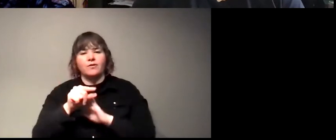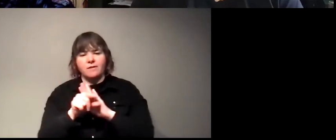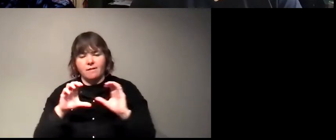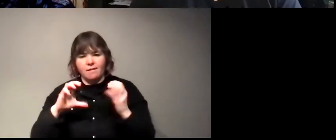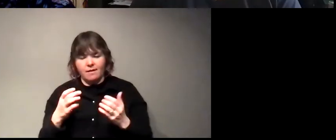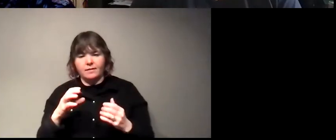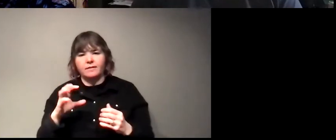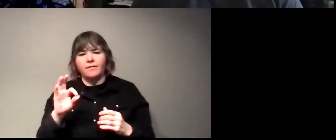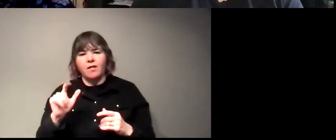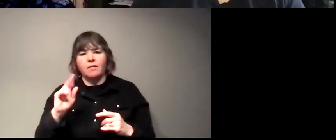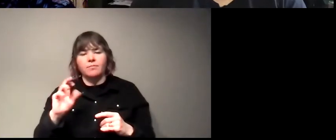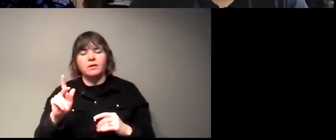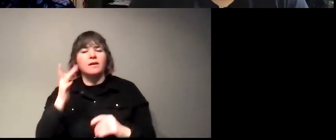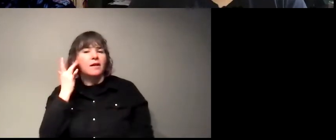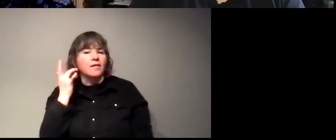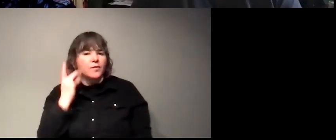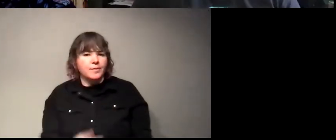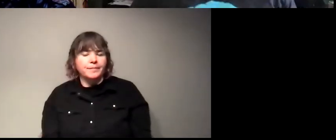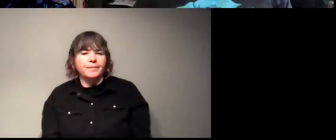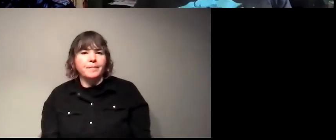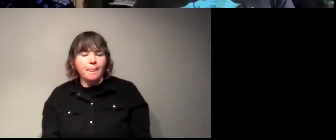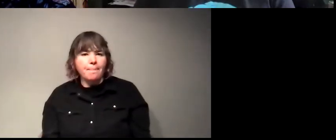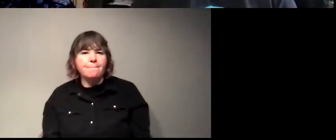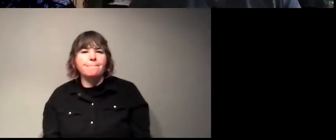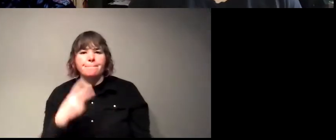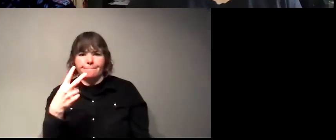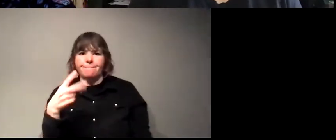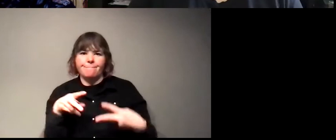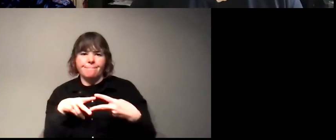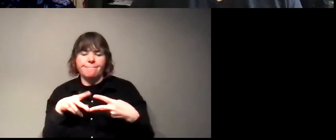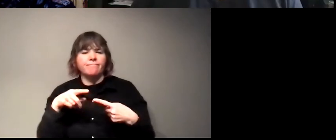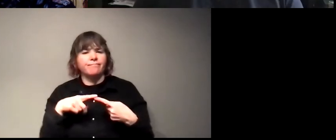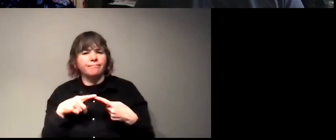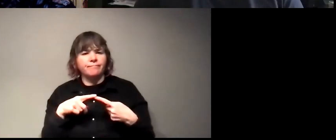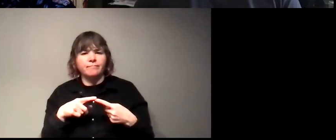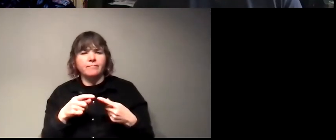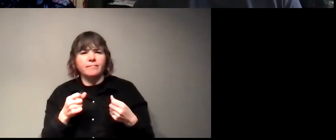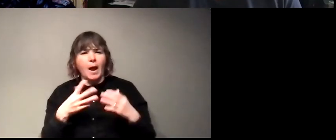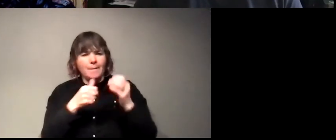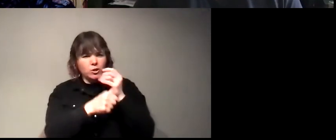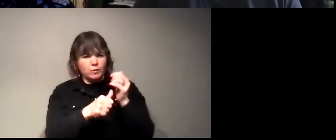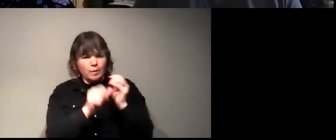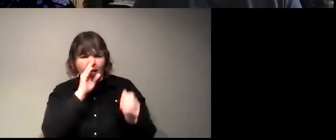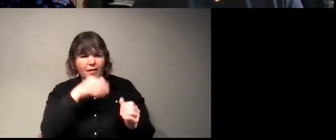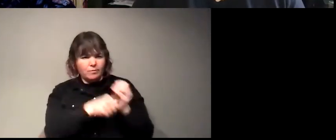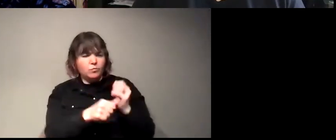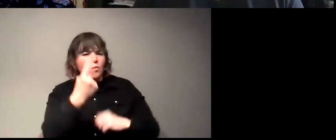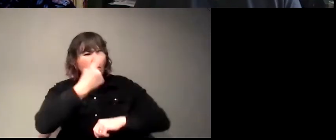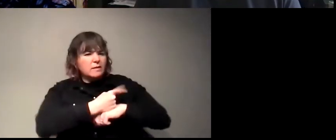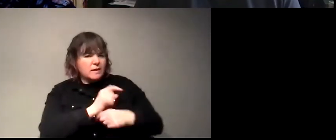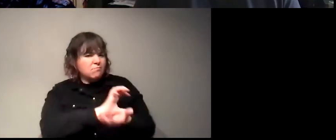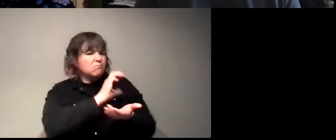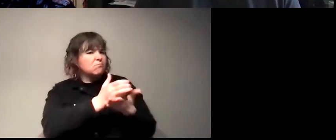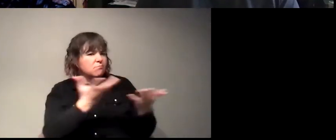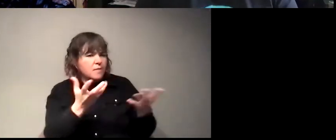in Fallbrook, California. We've got two questions from this group. One is how much poop do elephants poop in a day? And the